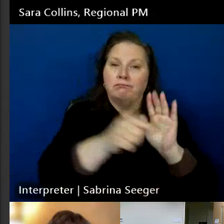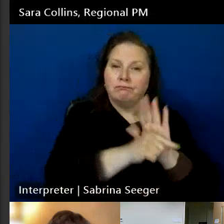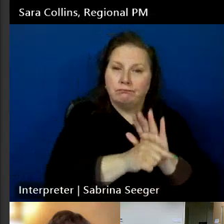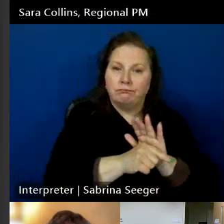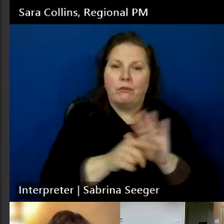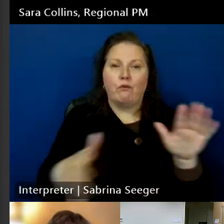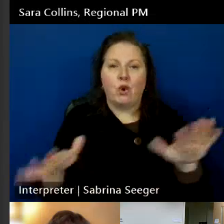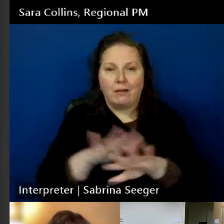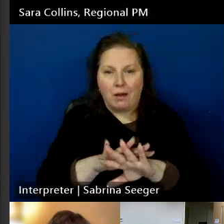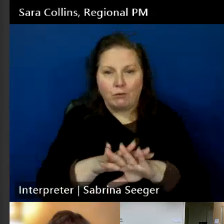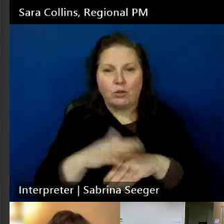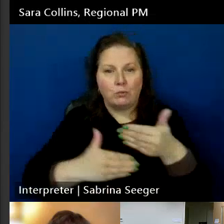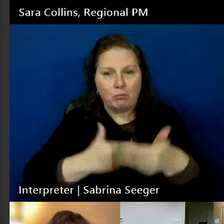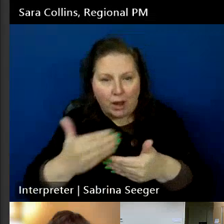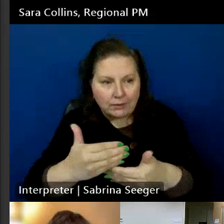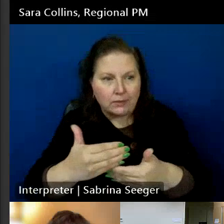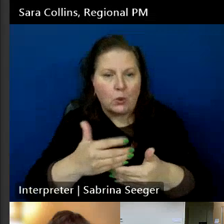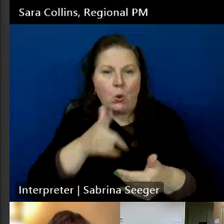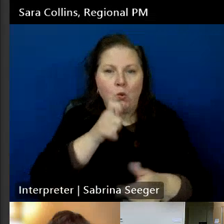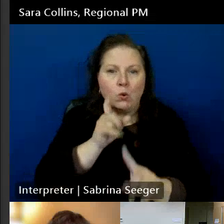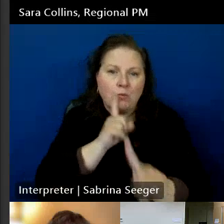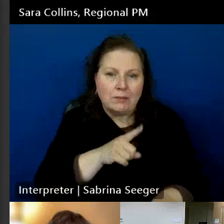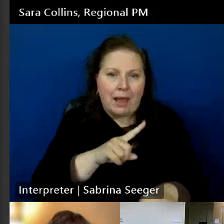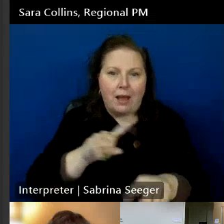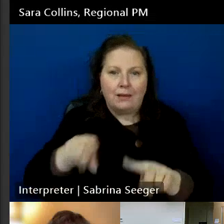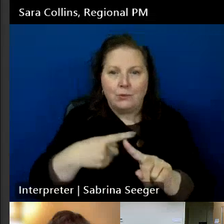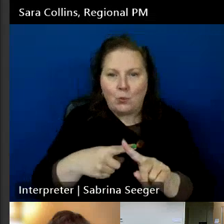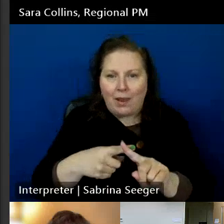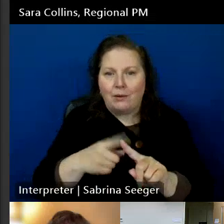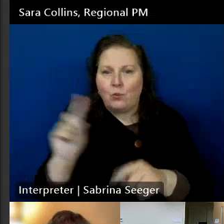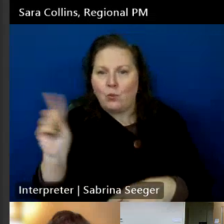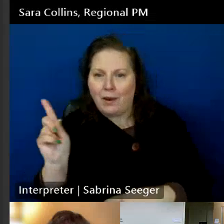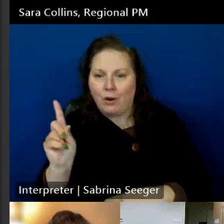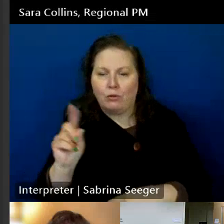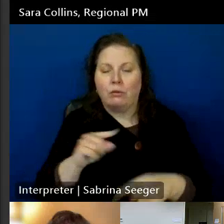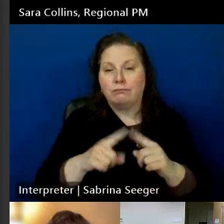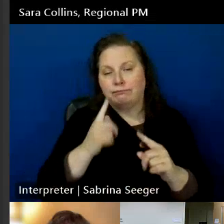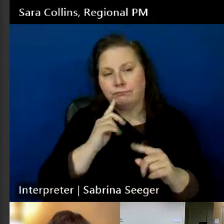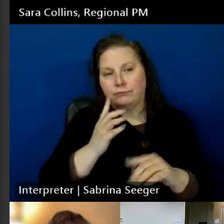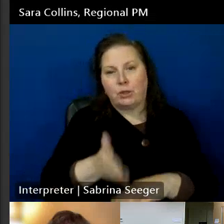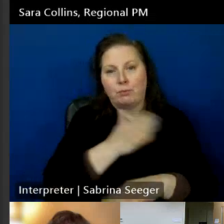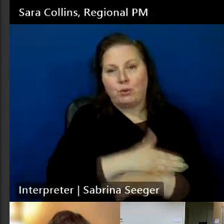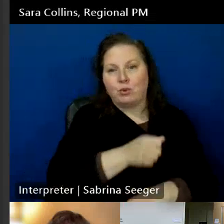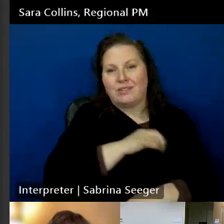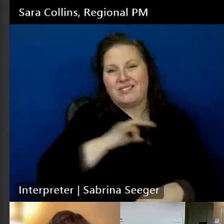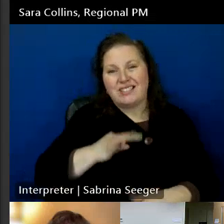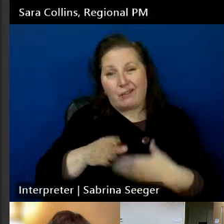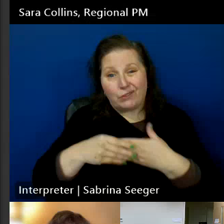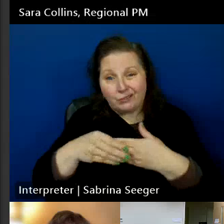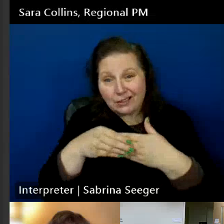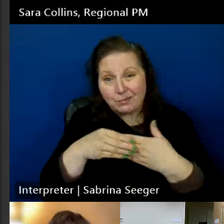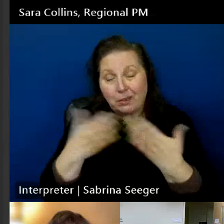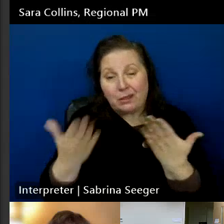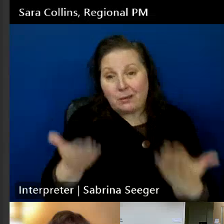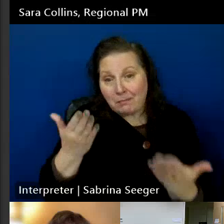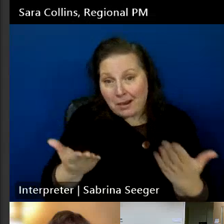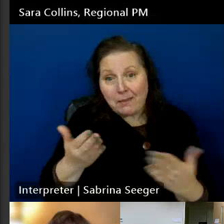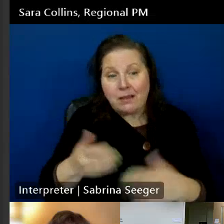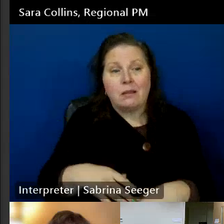and process standpoint. The advantages being, some increased staffing flexibility,